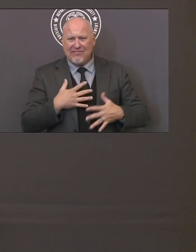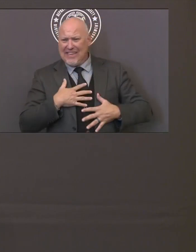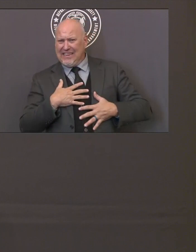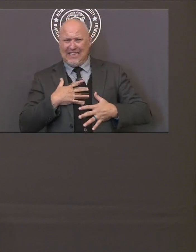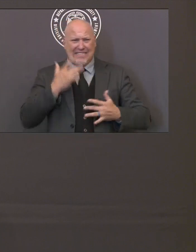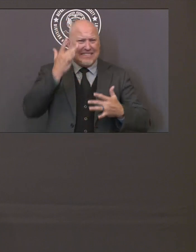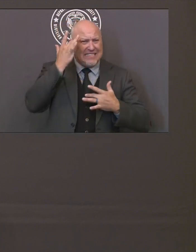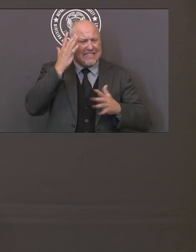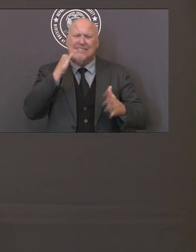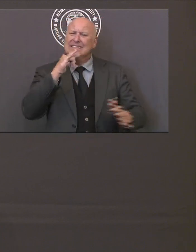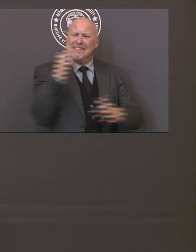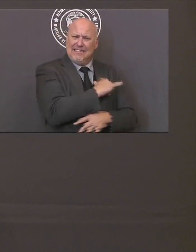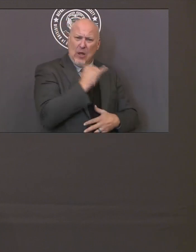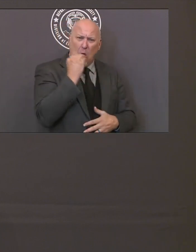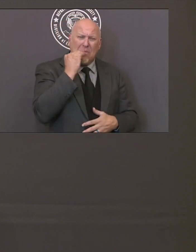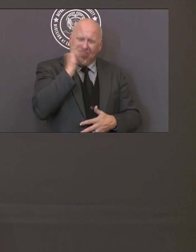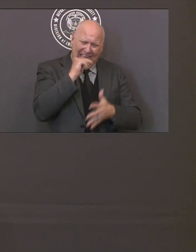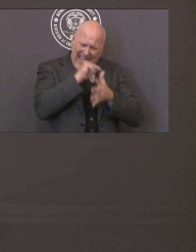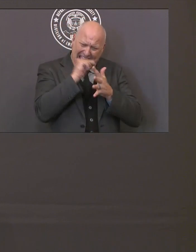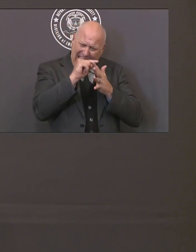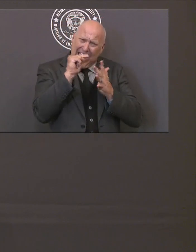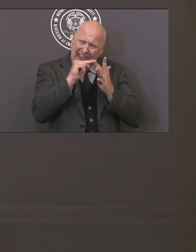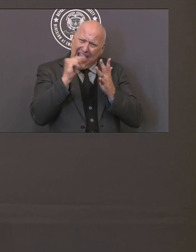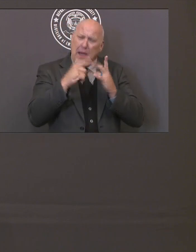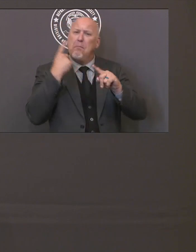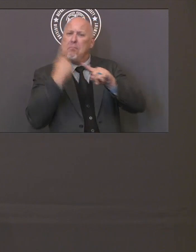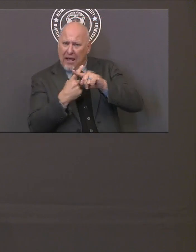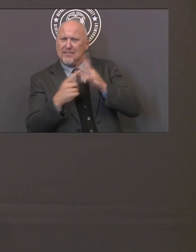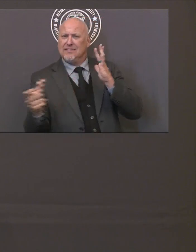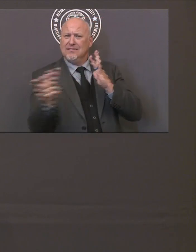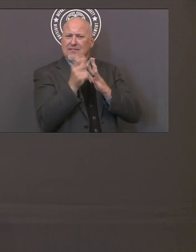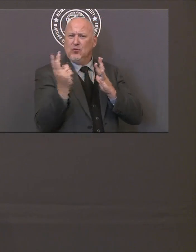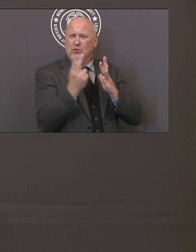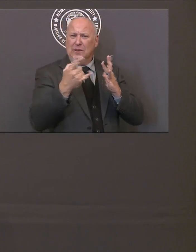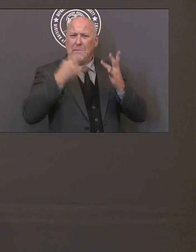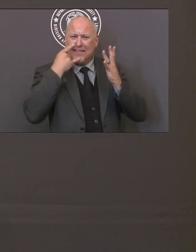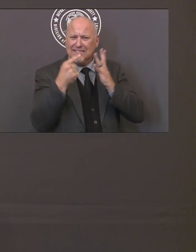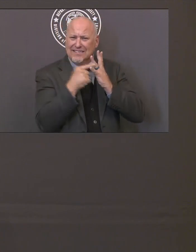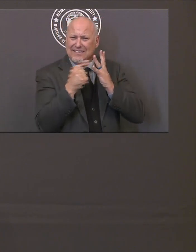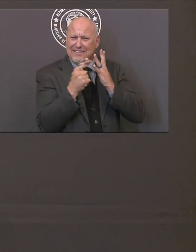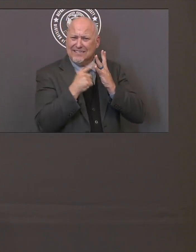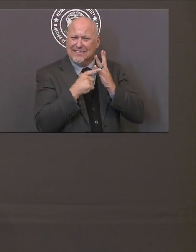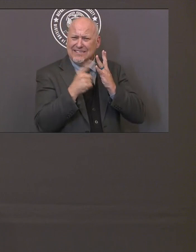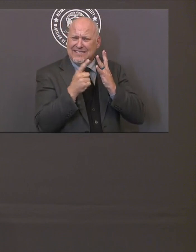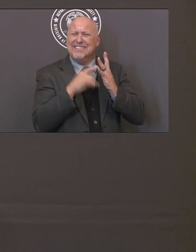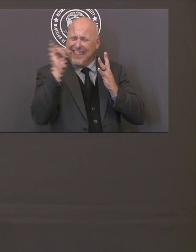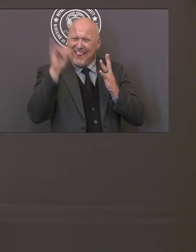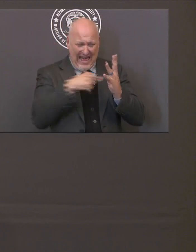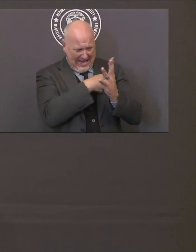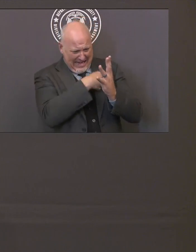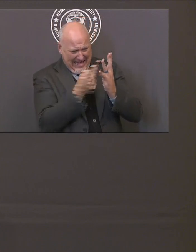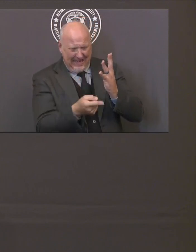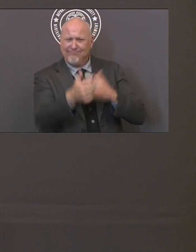together, there is broad agreement and scientific unanimity that this could be our bridge